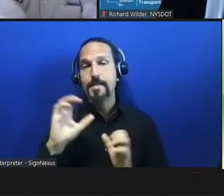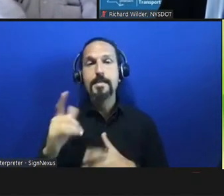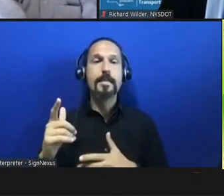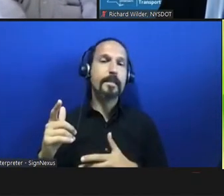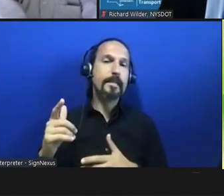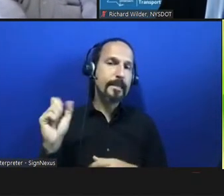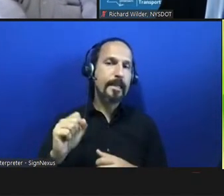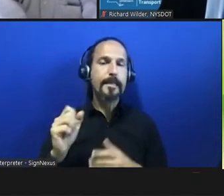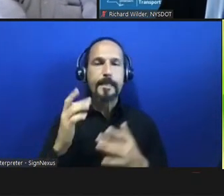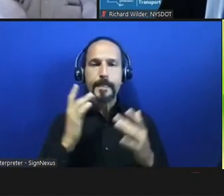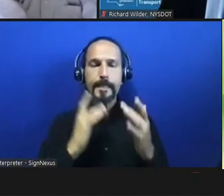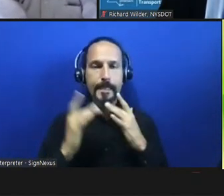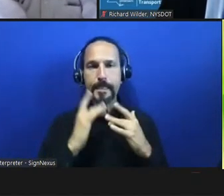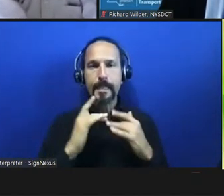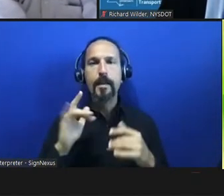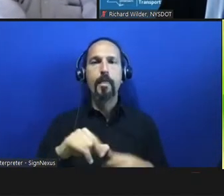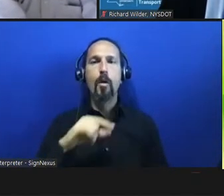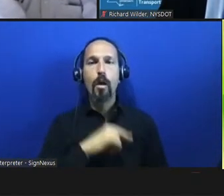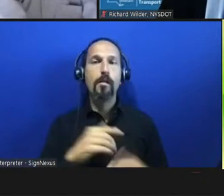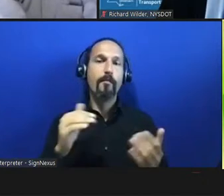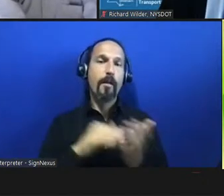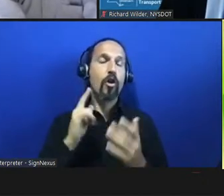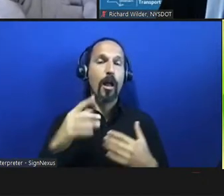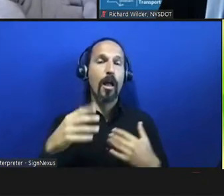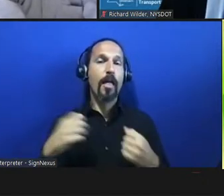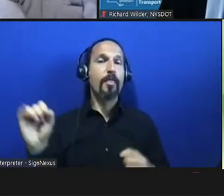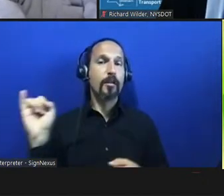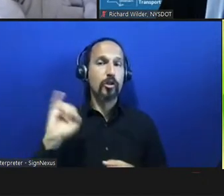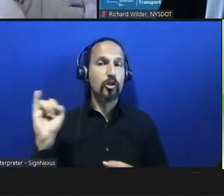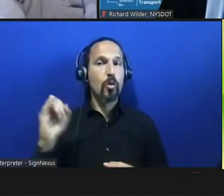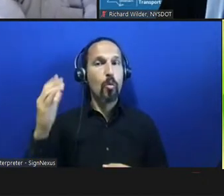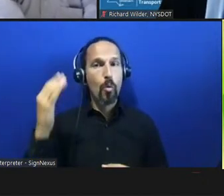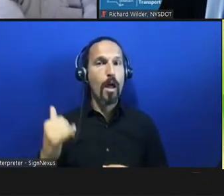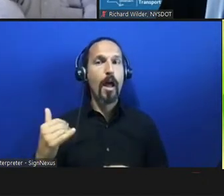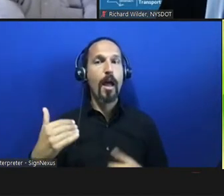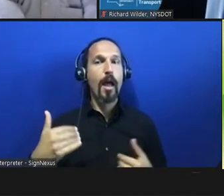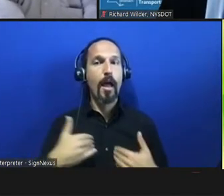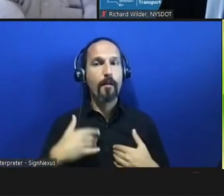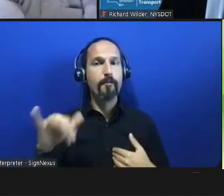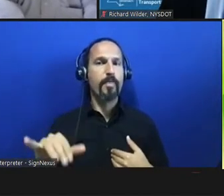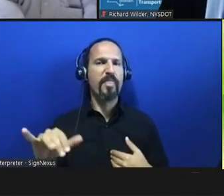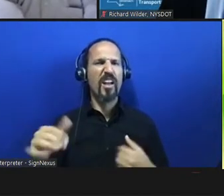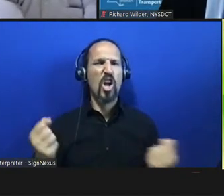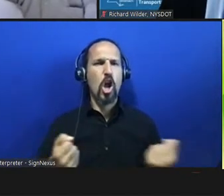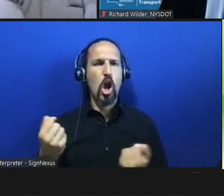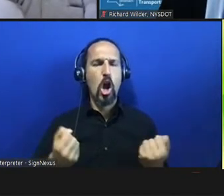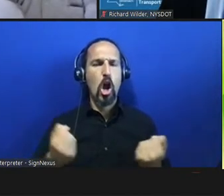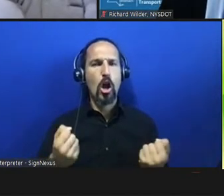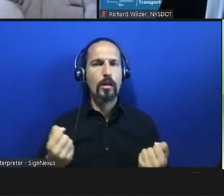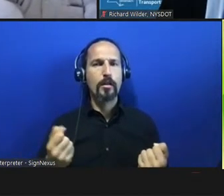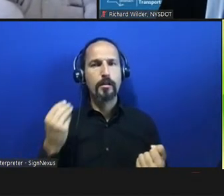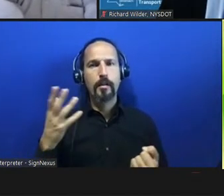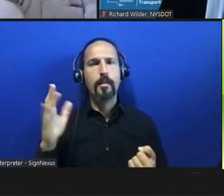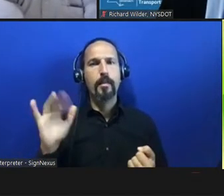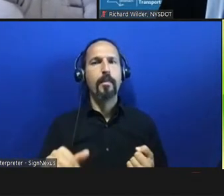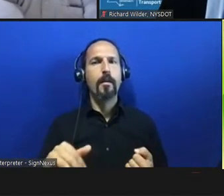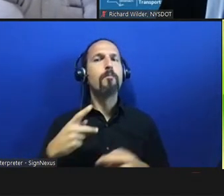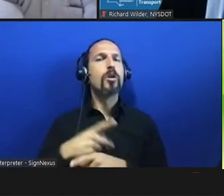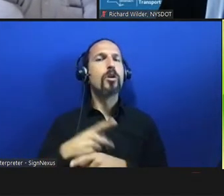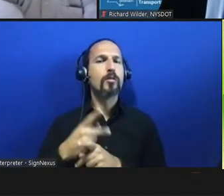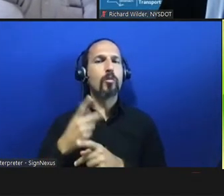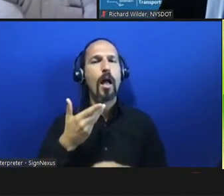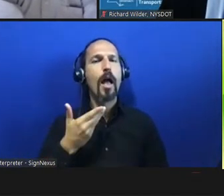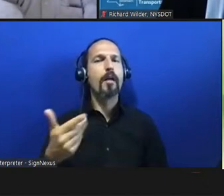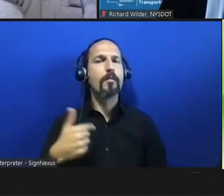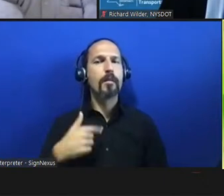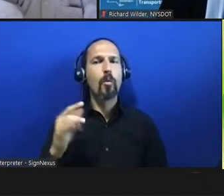and just qualify again for my health insurance is because I have my car production will hire me because